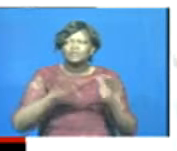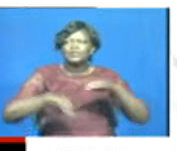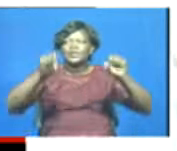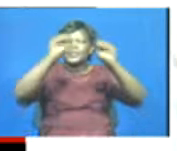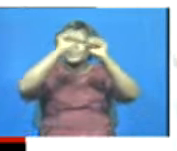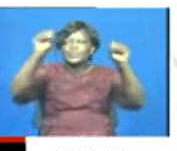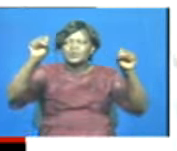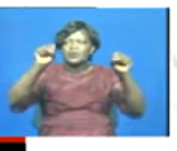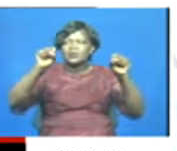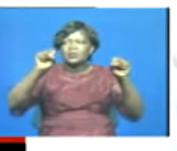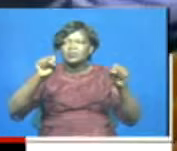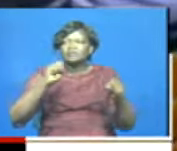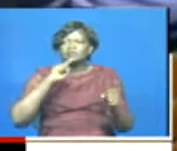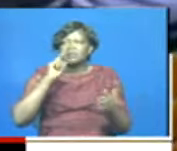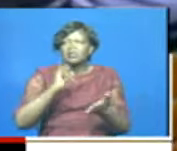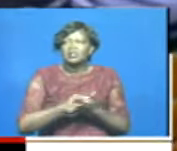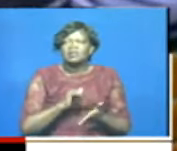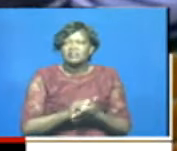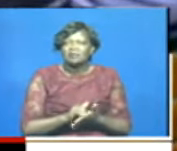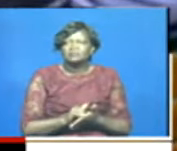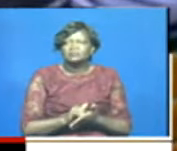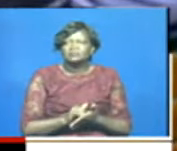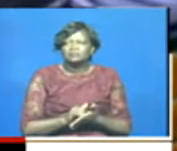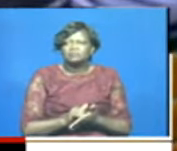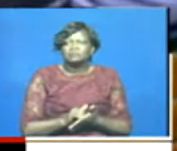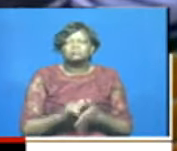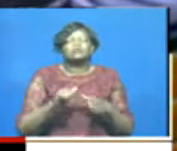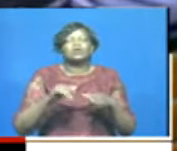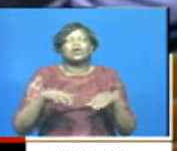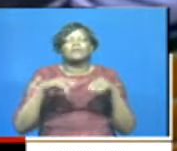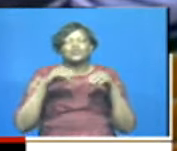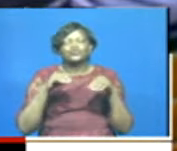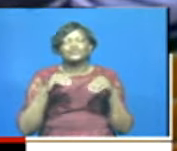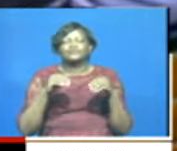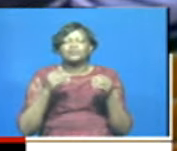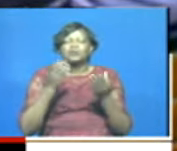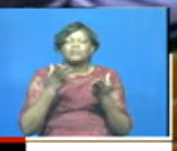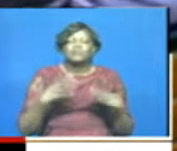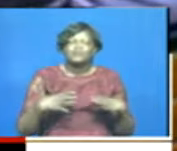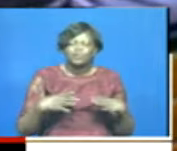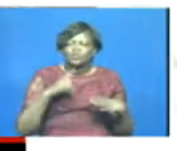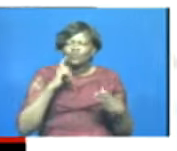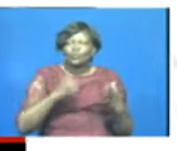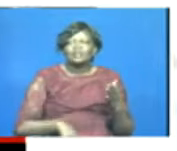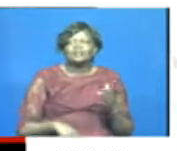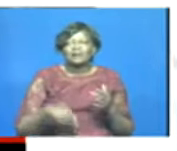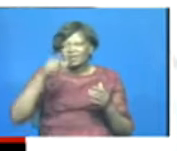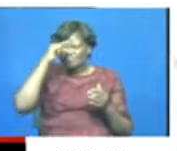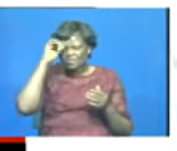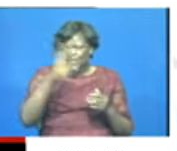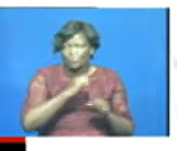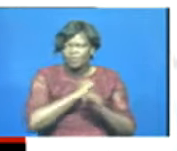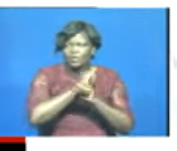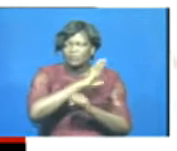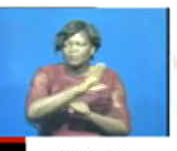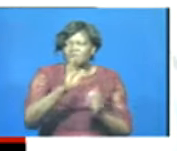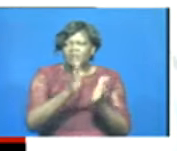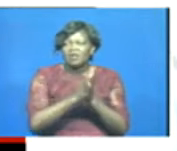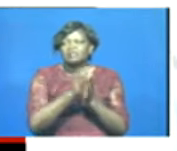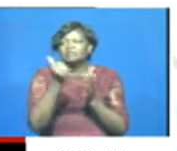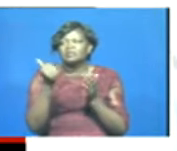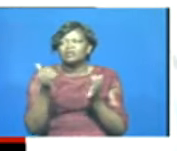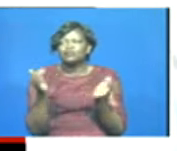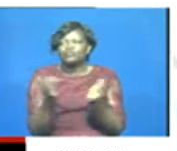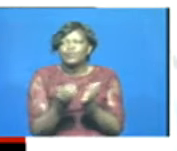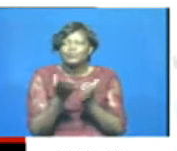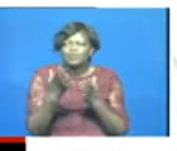Ruto assuring second-hand traders, also known as Mitumba traders, that his government will legislate laws to protect them and other small-scale traders if he